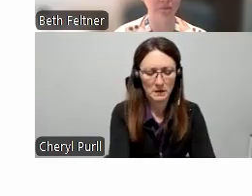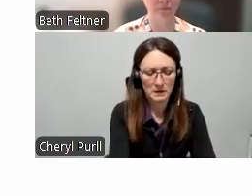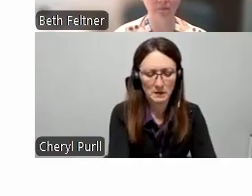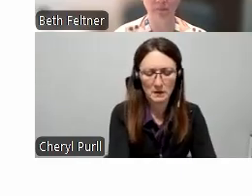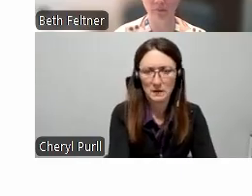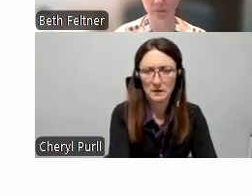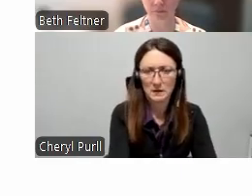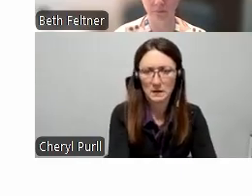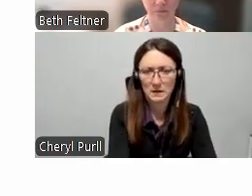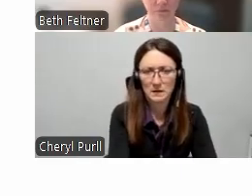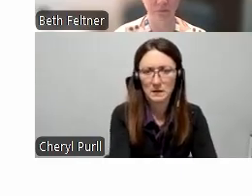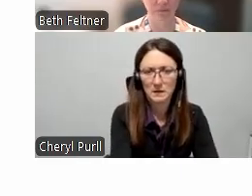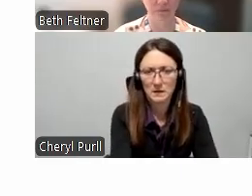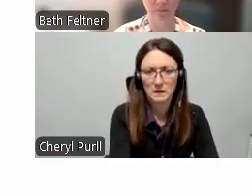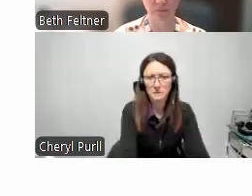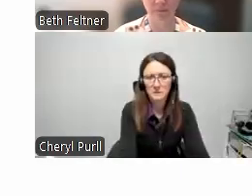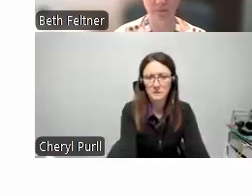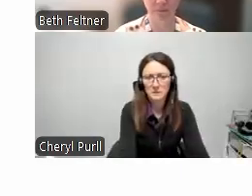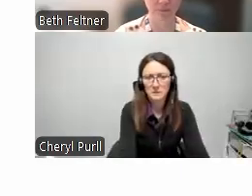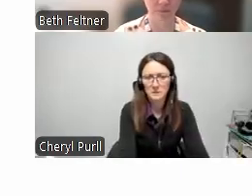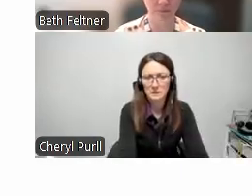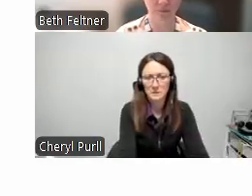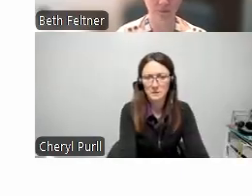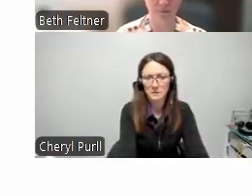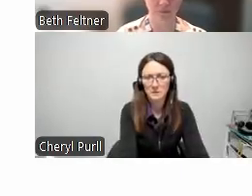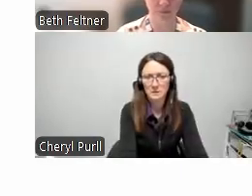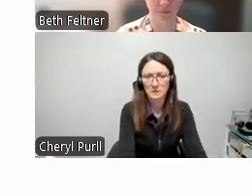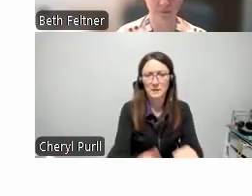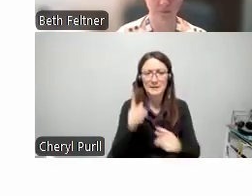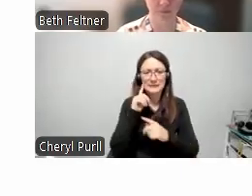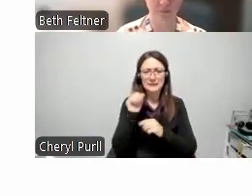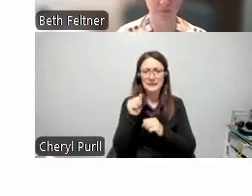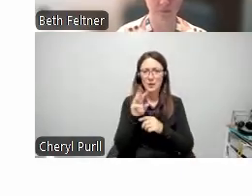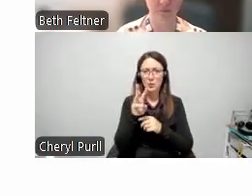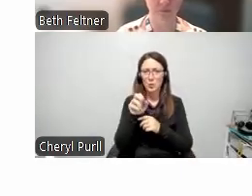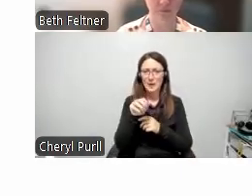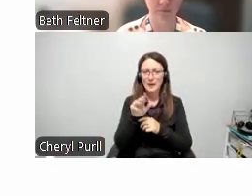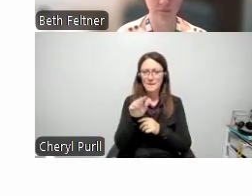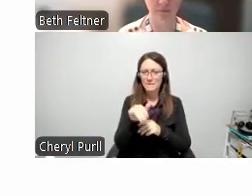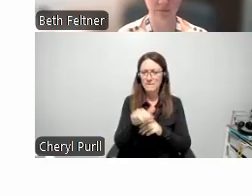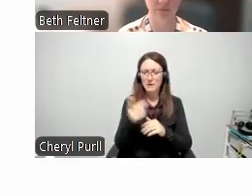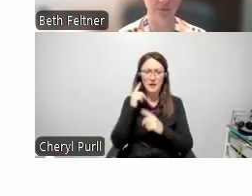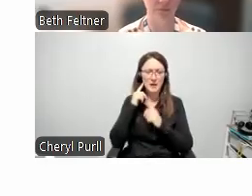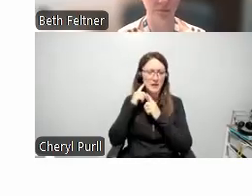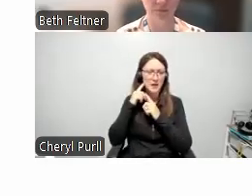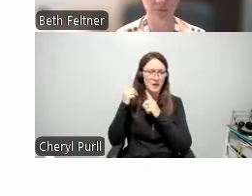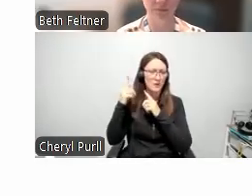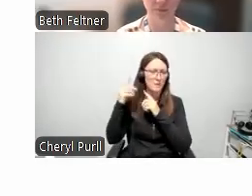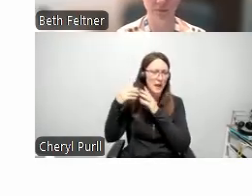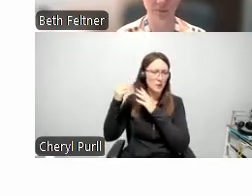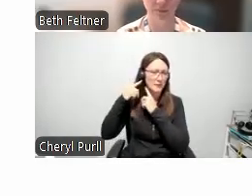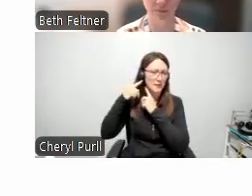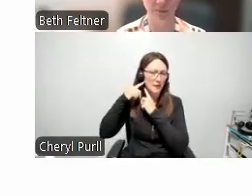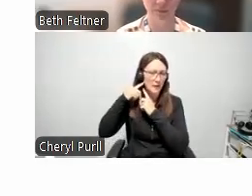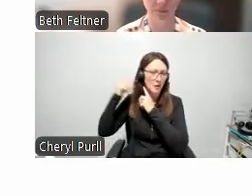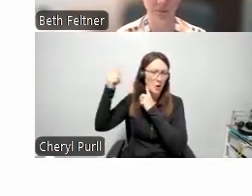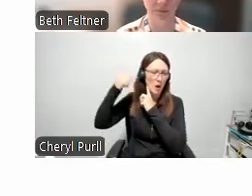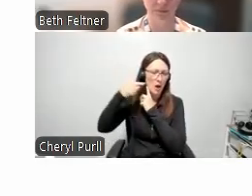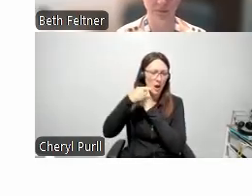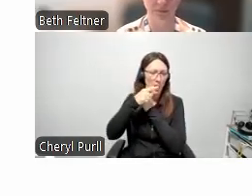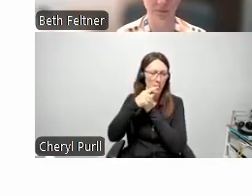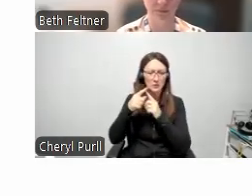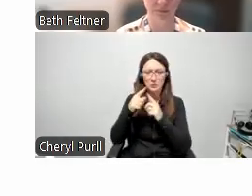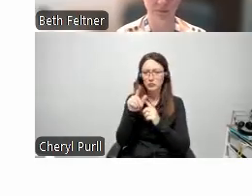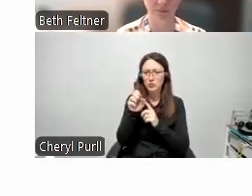is where you see it circled here. So sound waves travel through the outer ear to the eardrum, and it vibrates